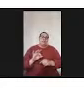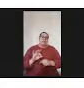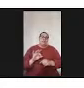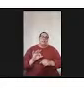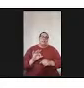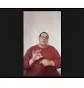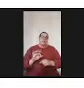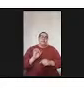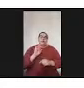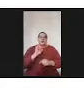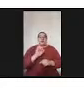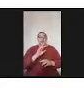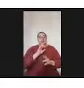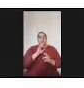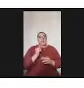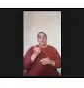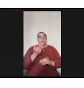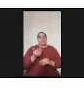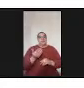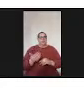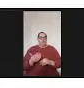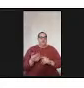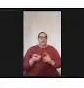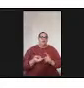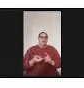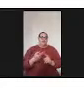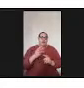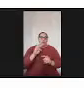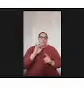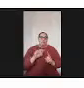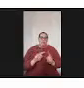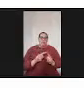the report submission from May, it's